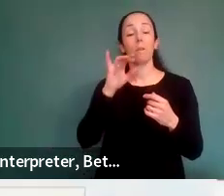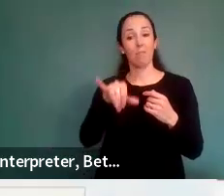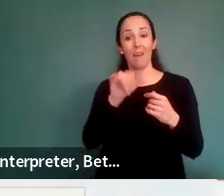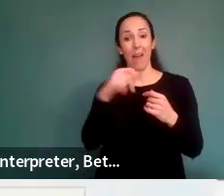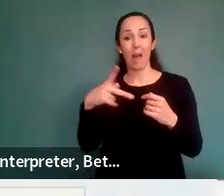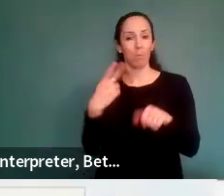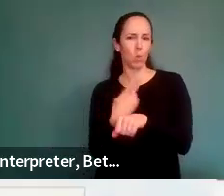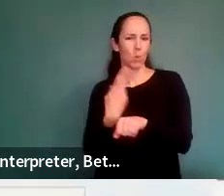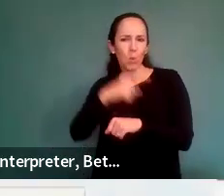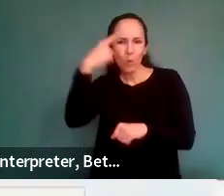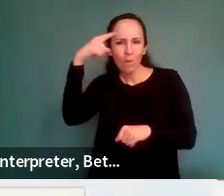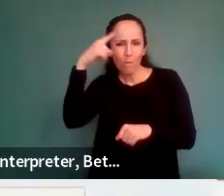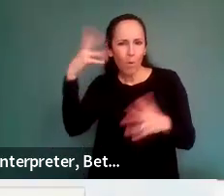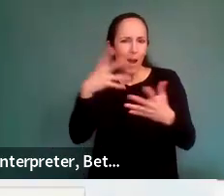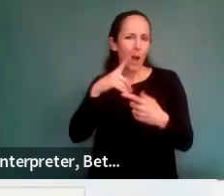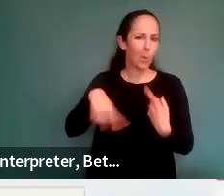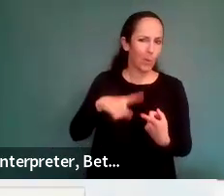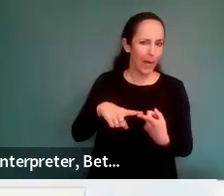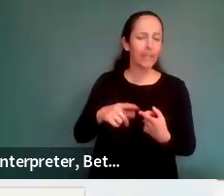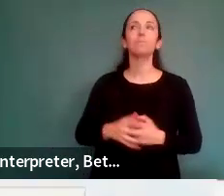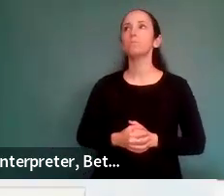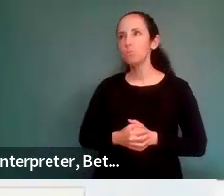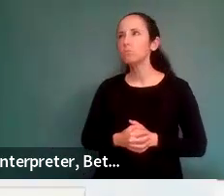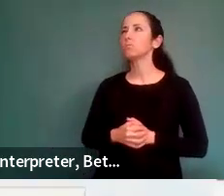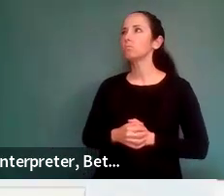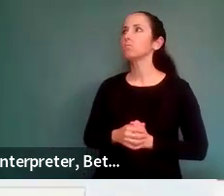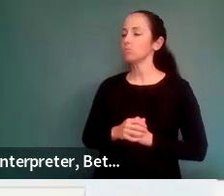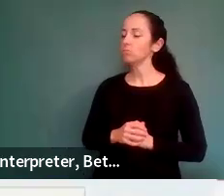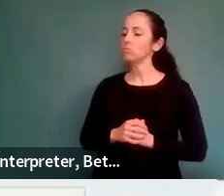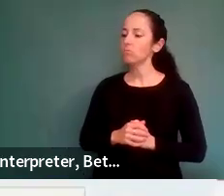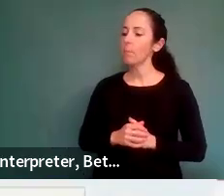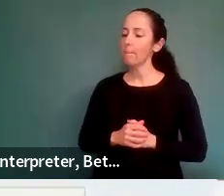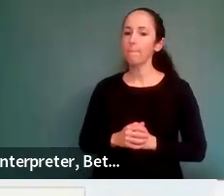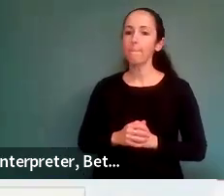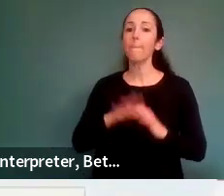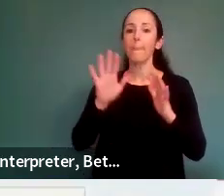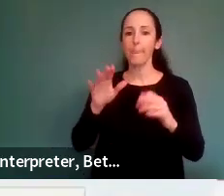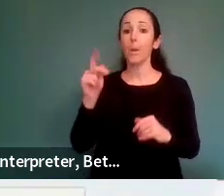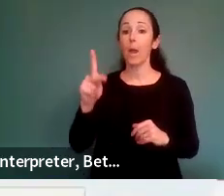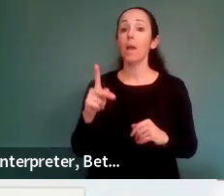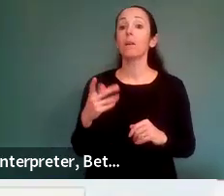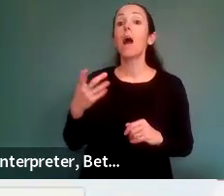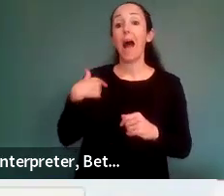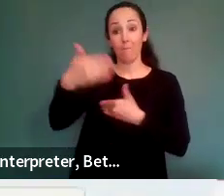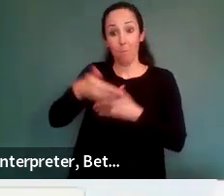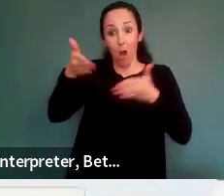Well, when would you use this? I have a box in my